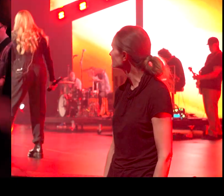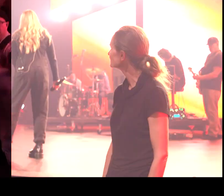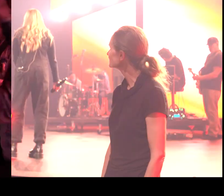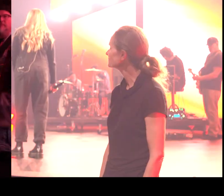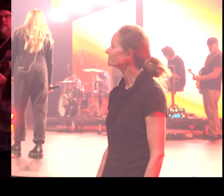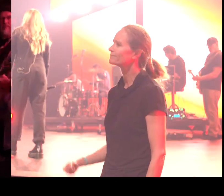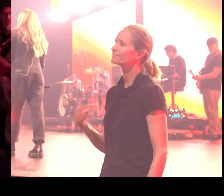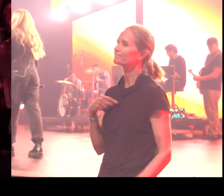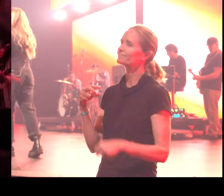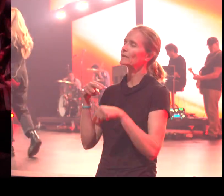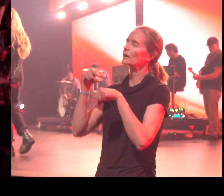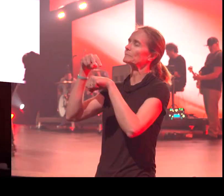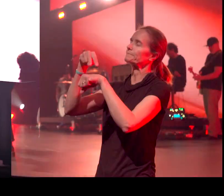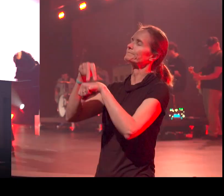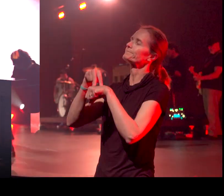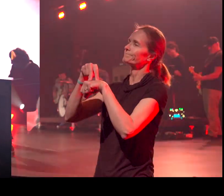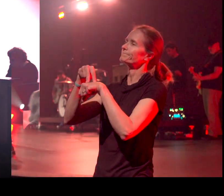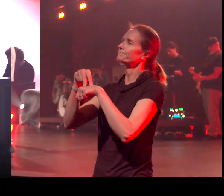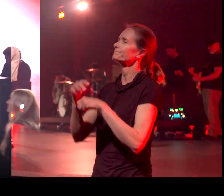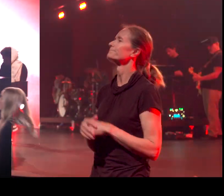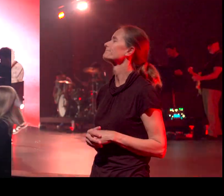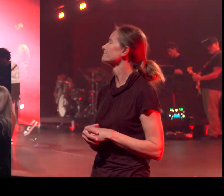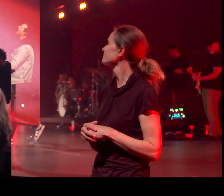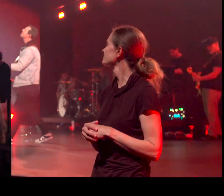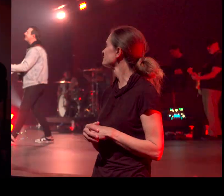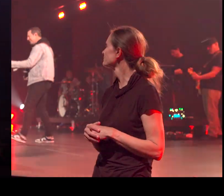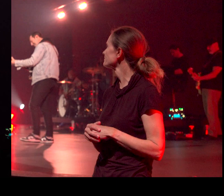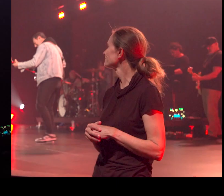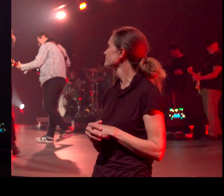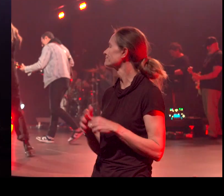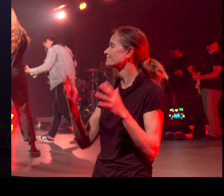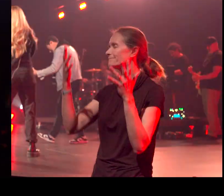I am standing tall.